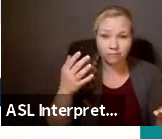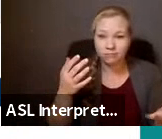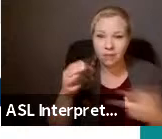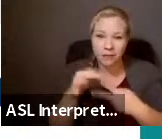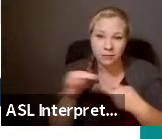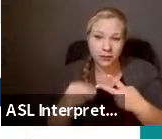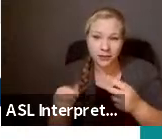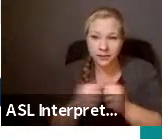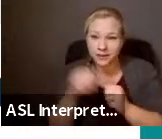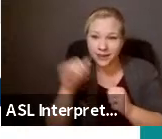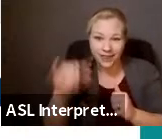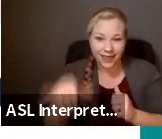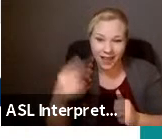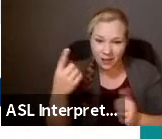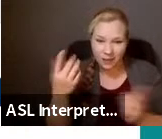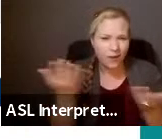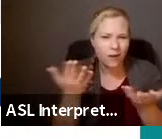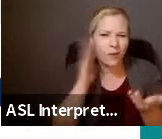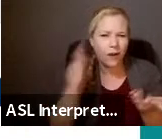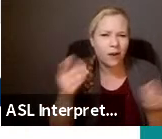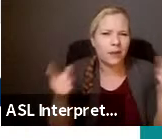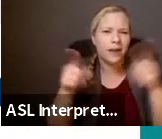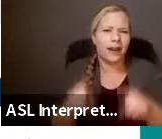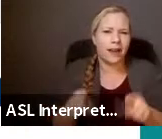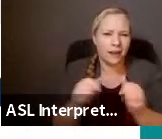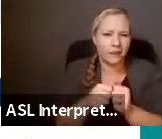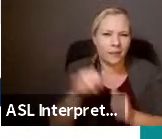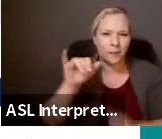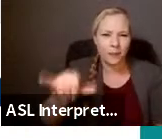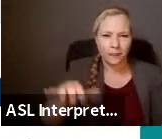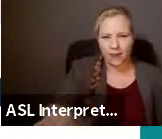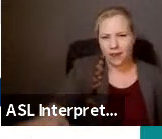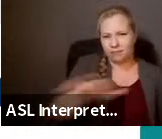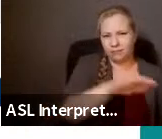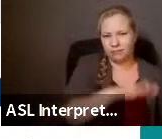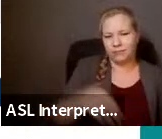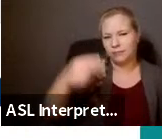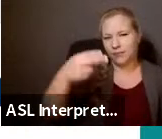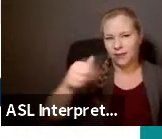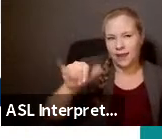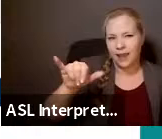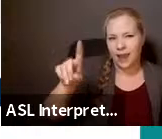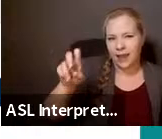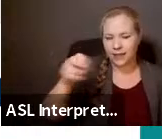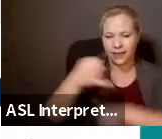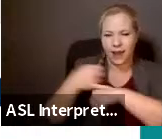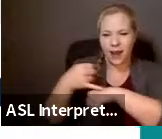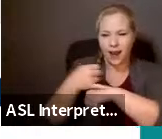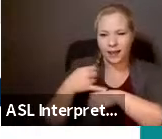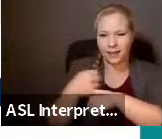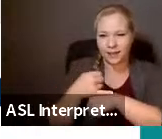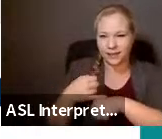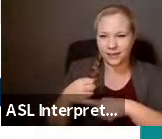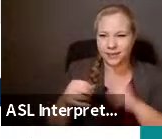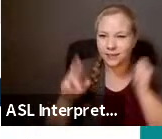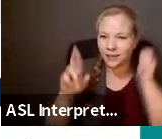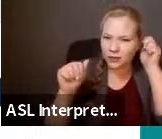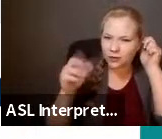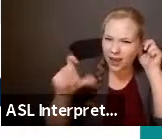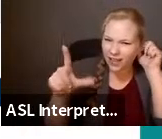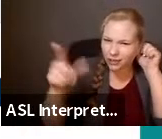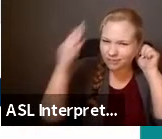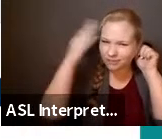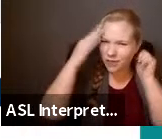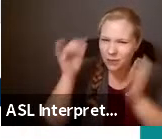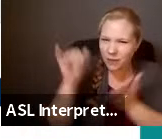what would happen around the Hayden Island interchange? It sounds like Rachel's pretty familiar with that area. I just